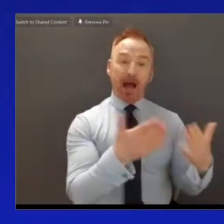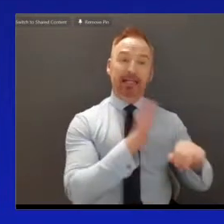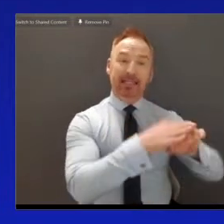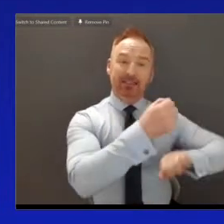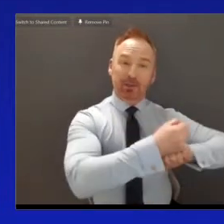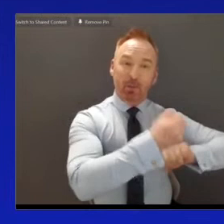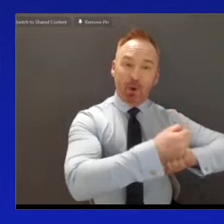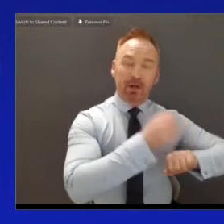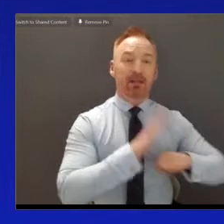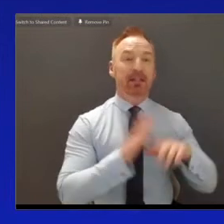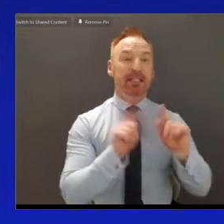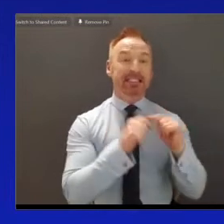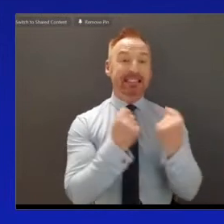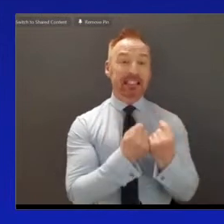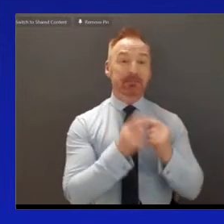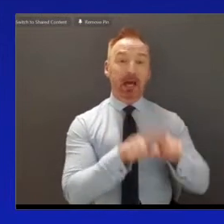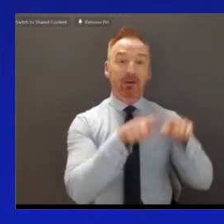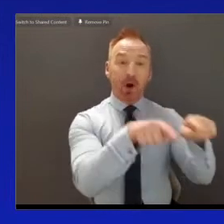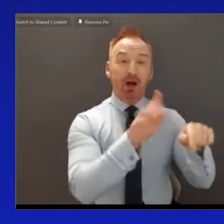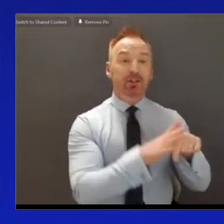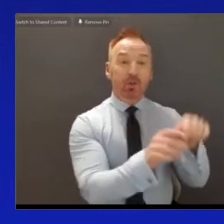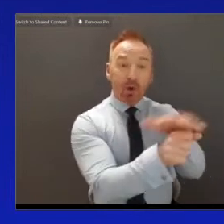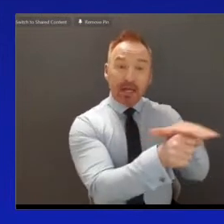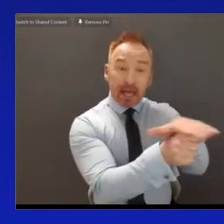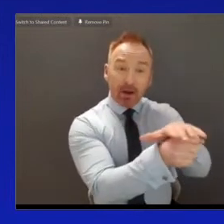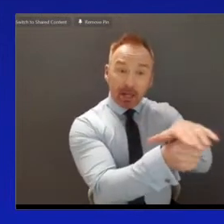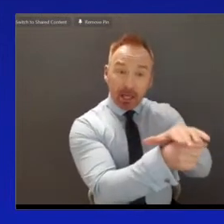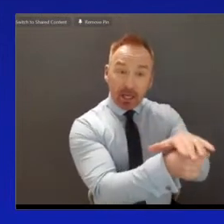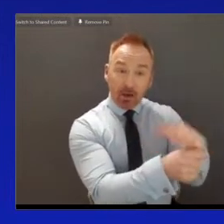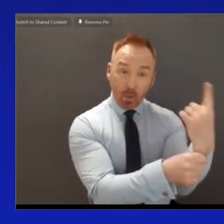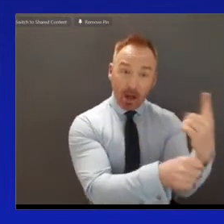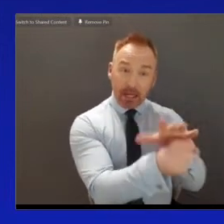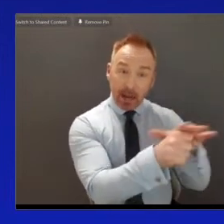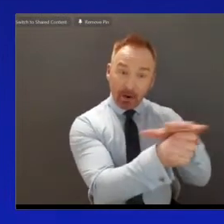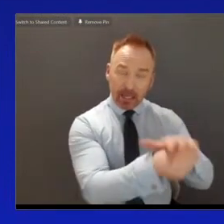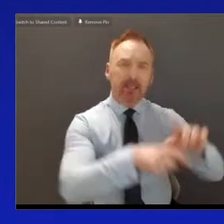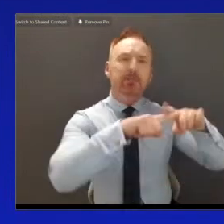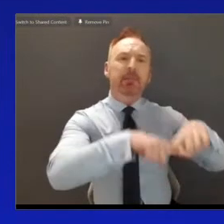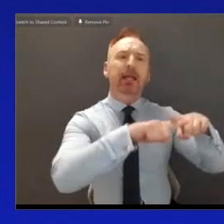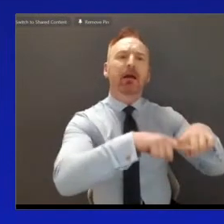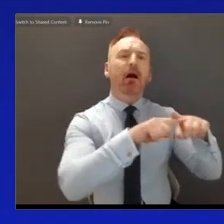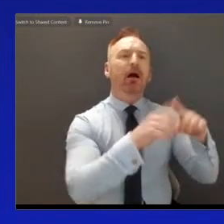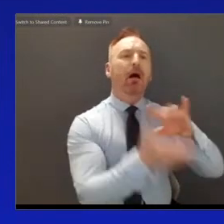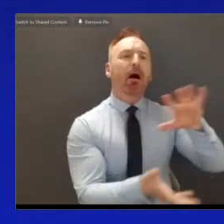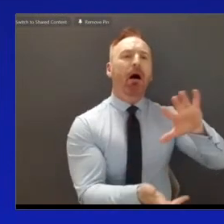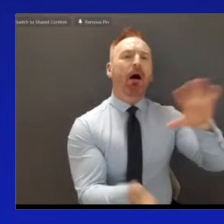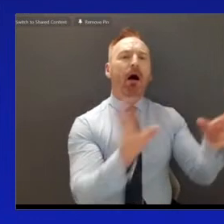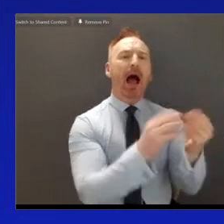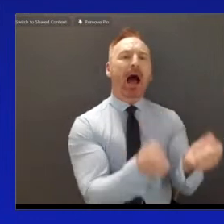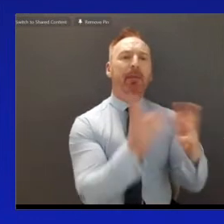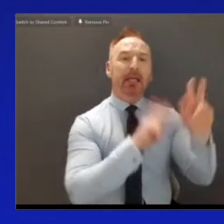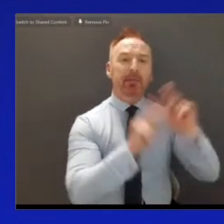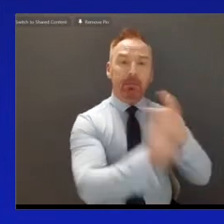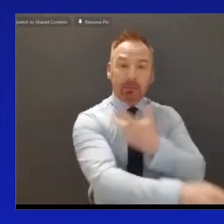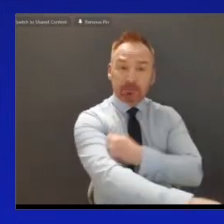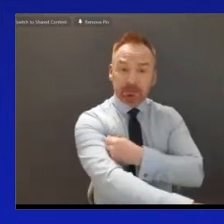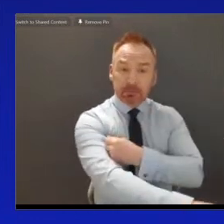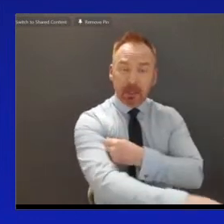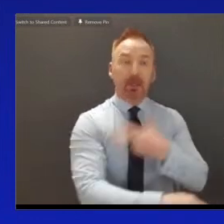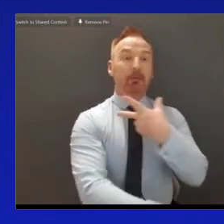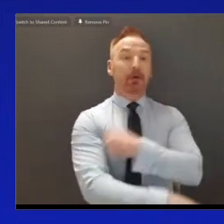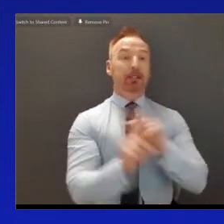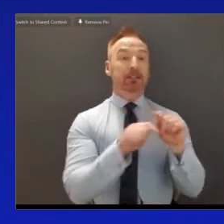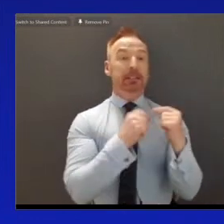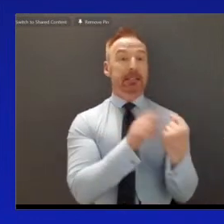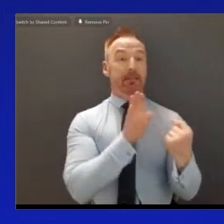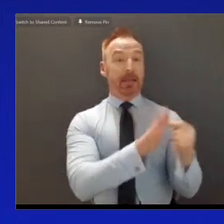been deployed to a single location based on the number of people required to be immunized. The work of these vaccination teams are doing is